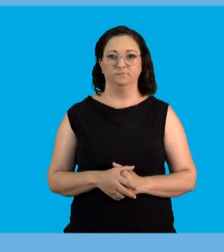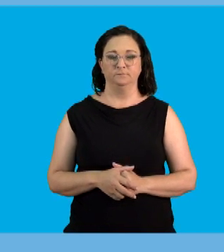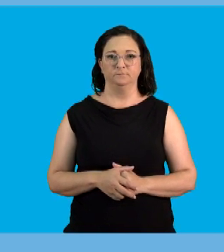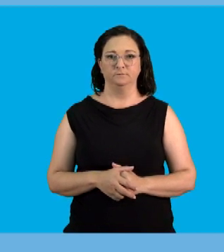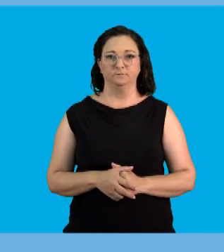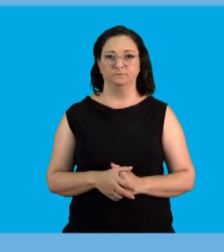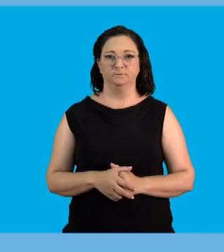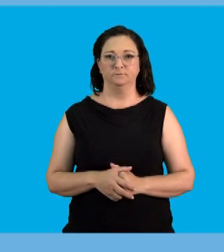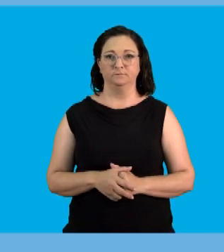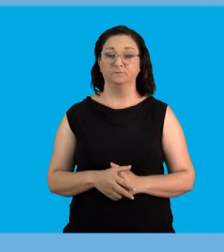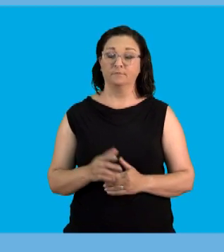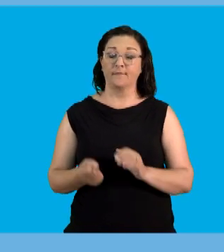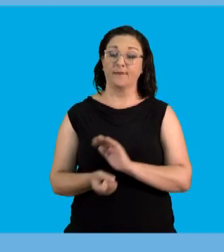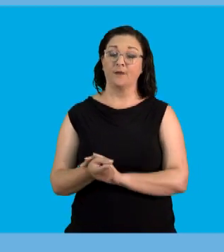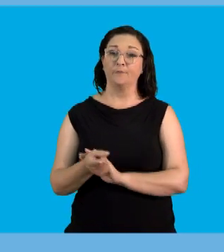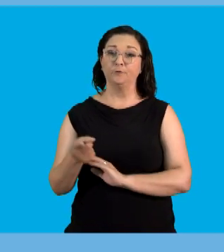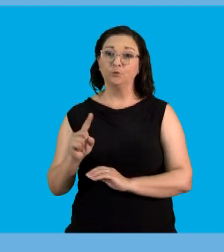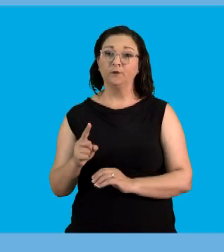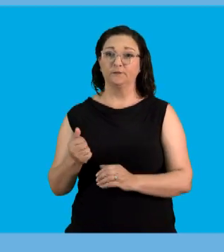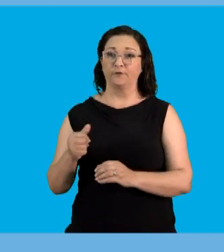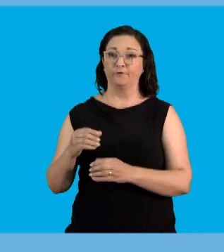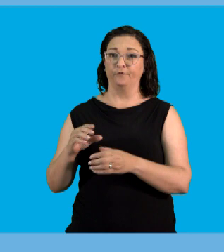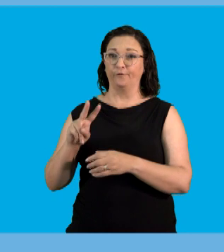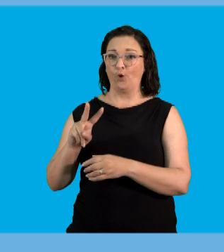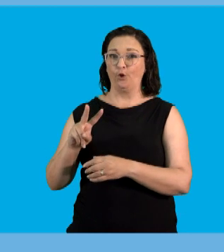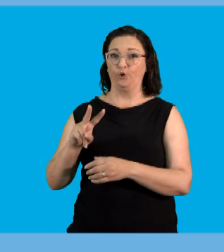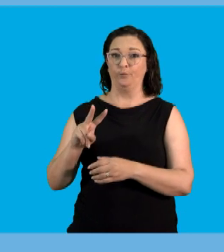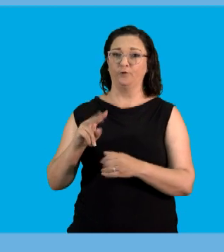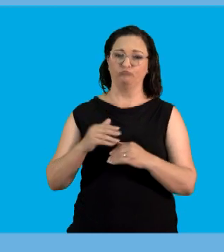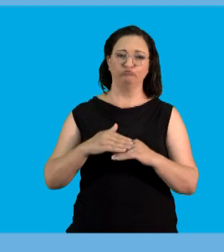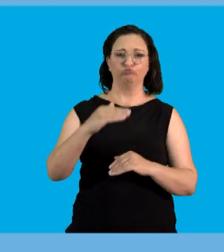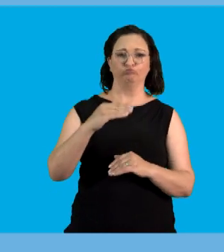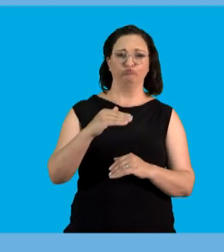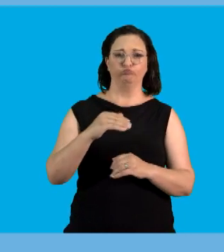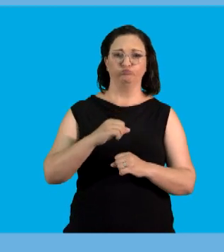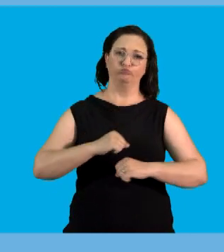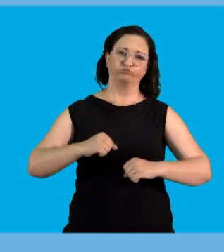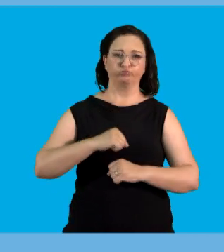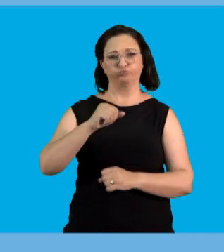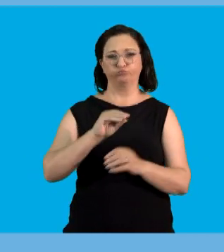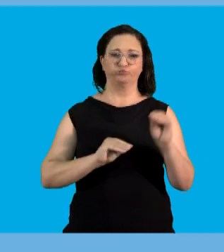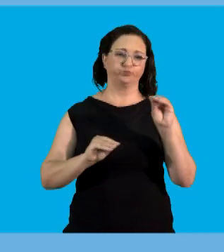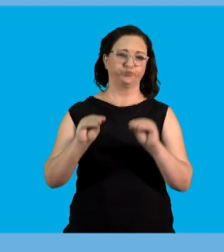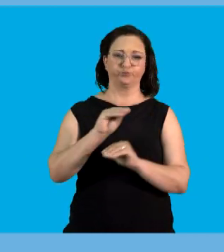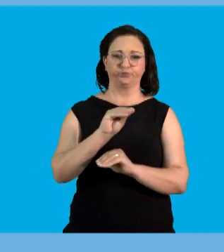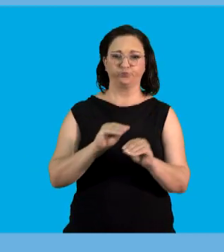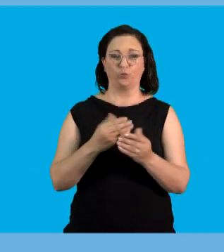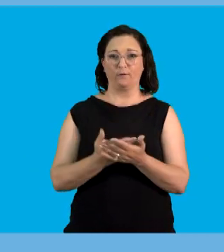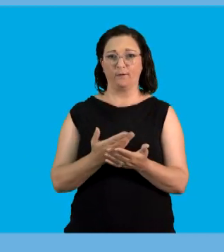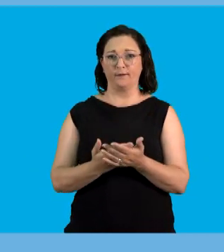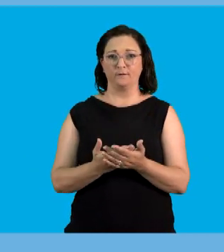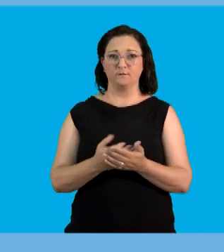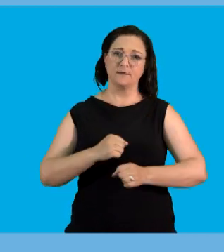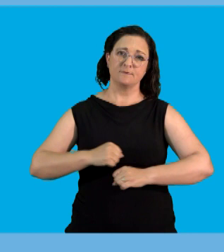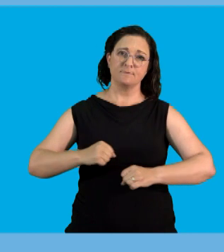There's going to be more collisions. So that's what is happening with regards to the volume, that the picture number 1 has more volume for the particles to move